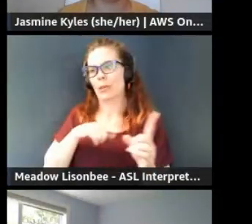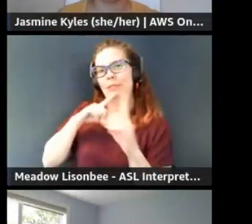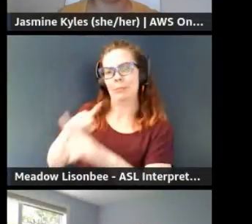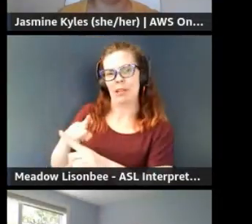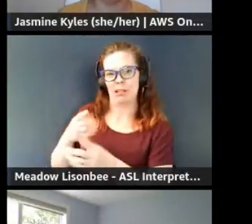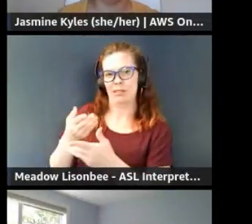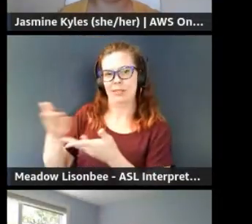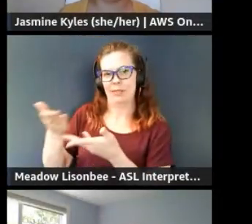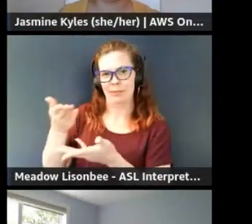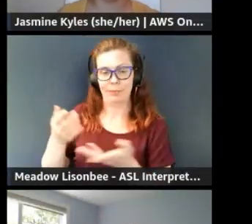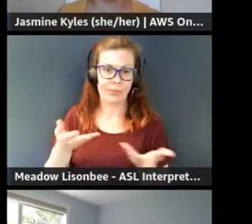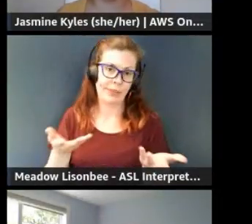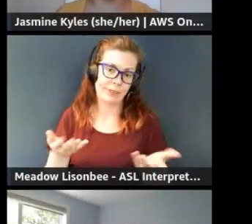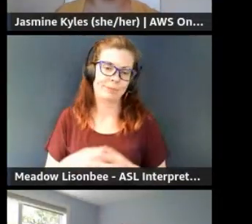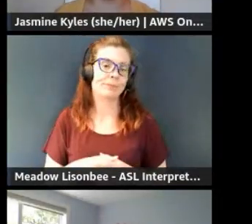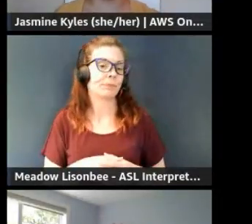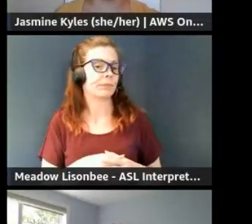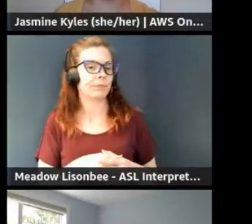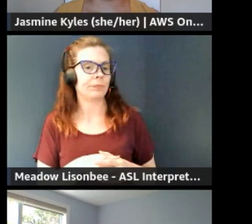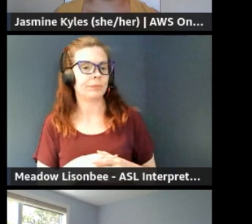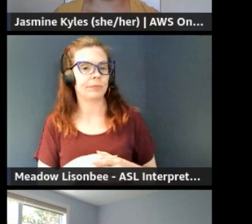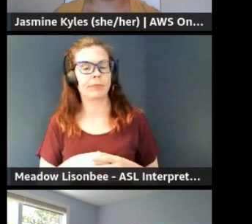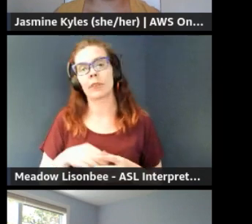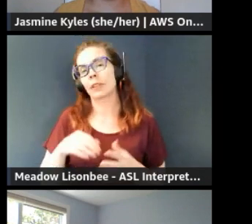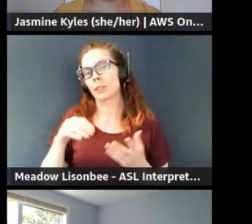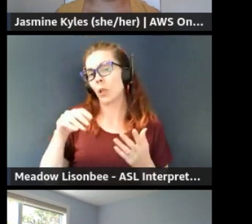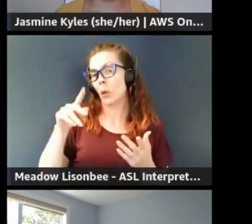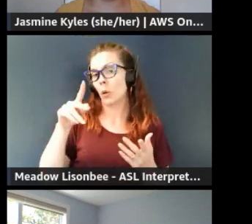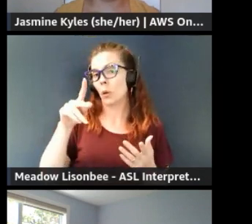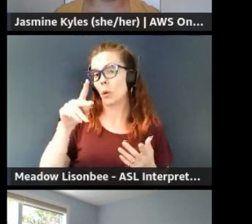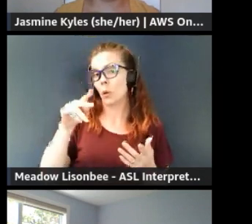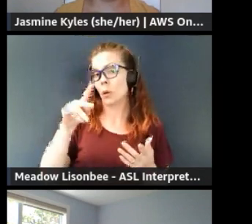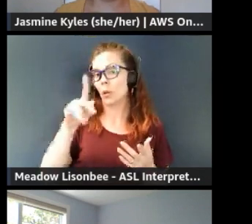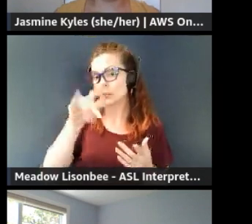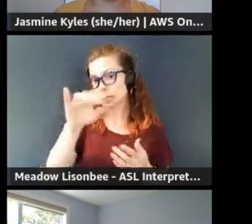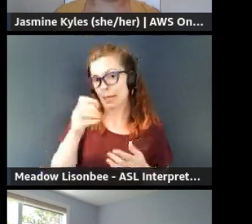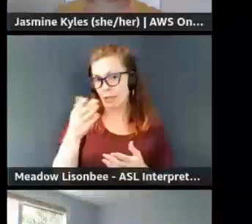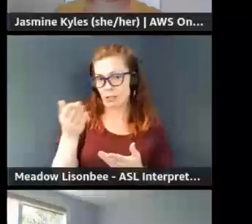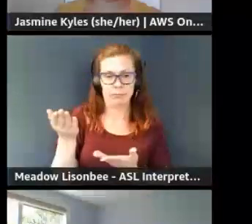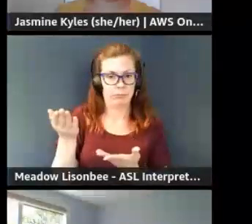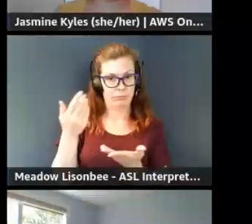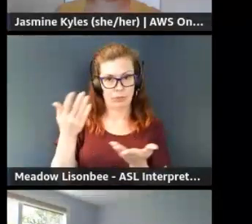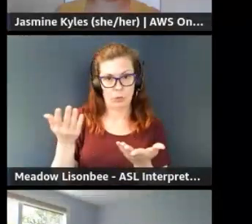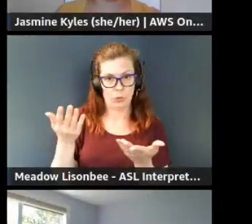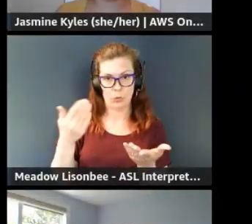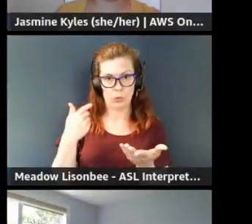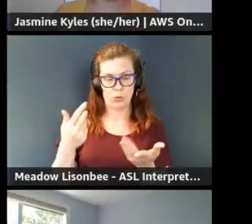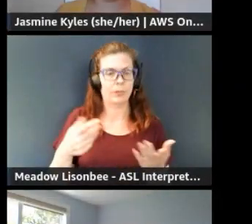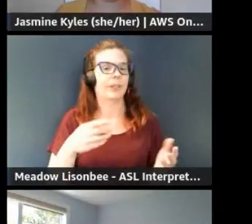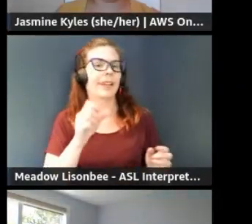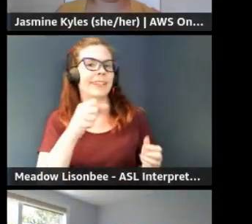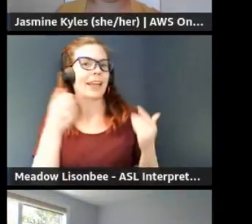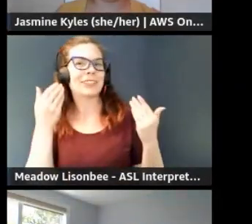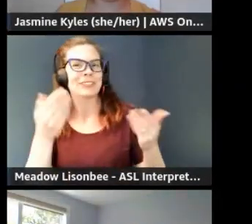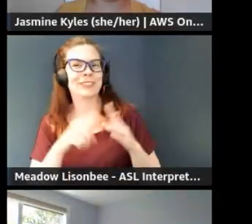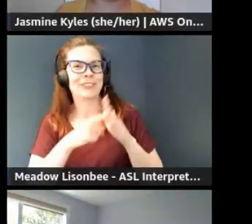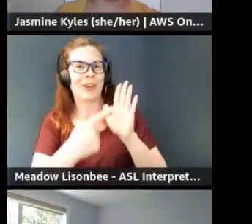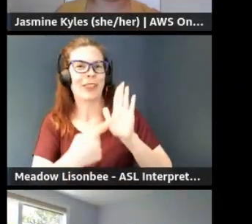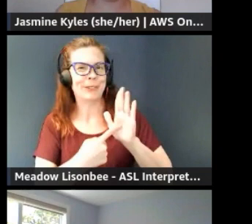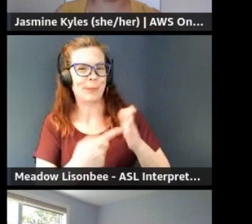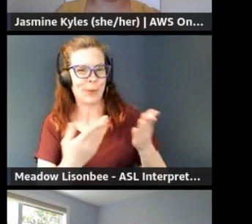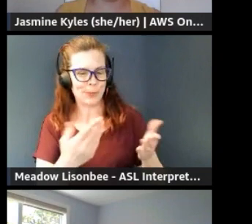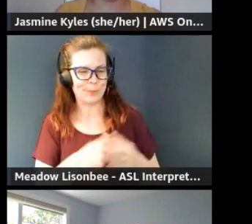say. So, All right, Kyle, we've So let's get into the demo